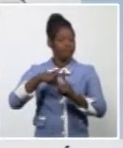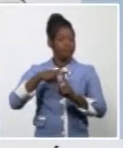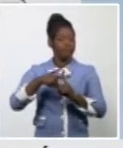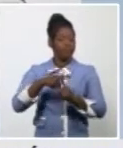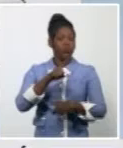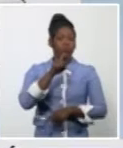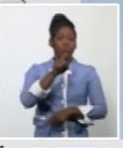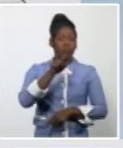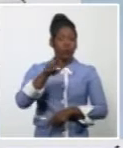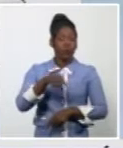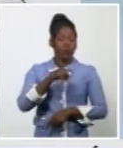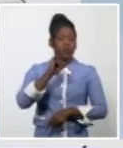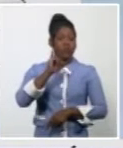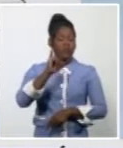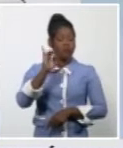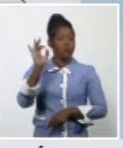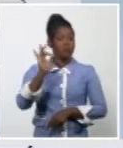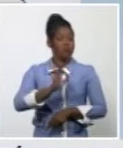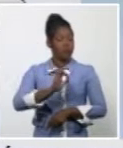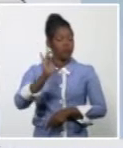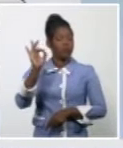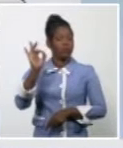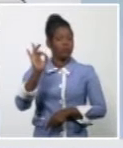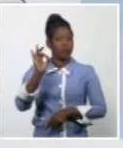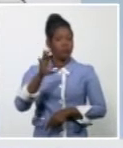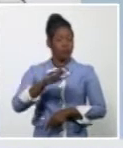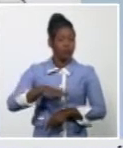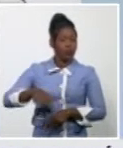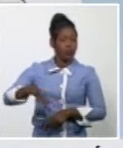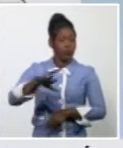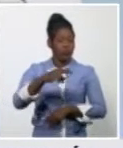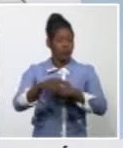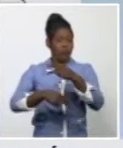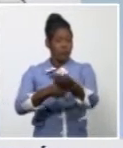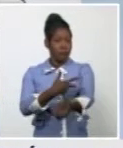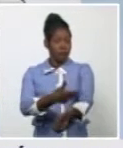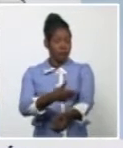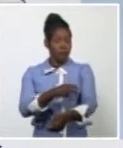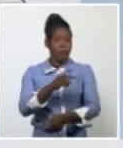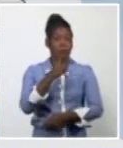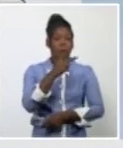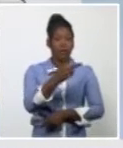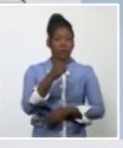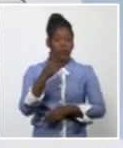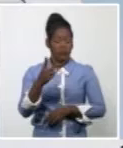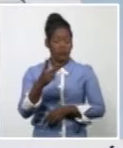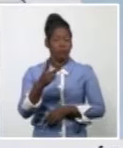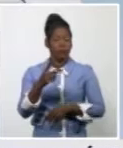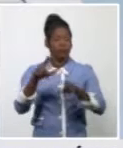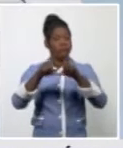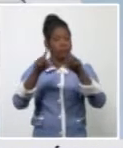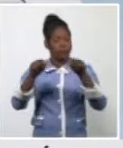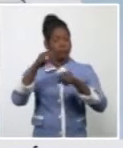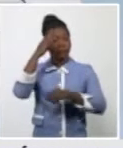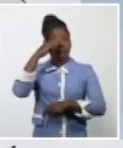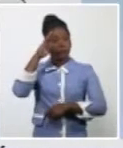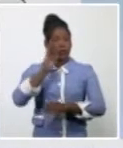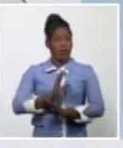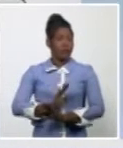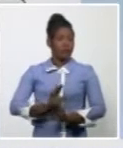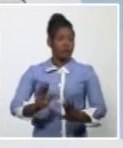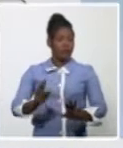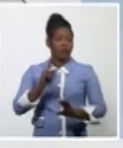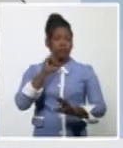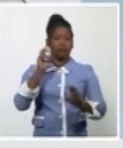As a result of the study of these samples, 22 tested positive for 1.6% of all